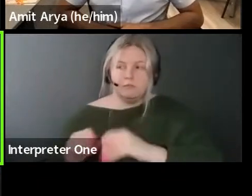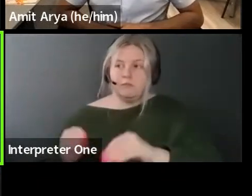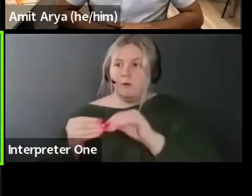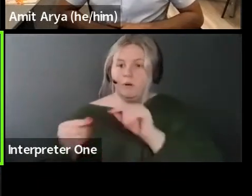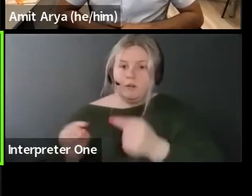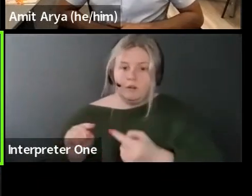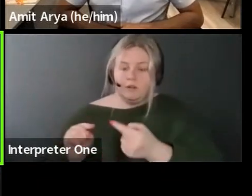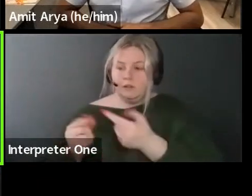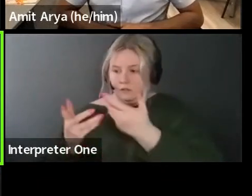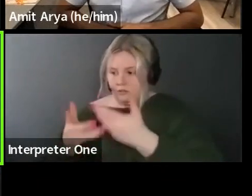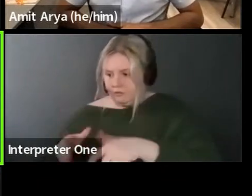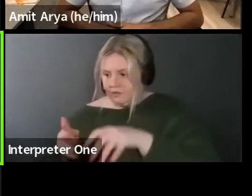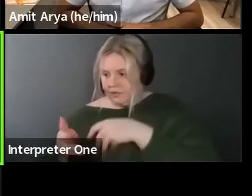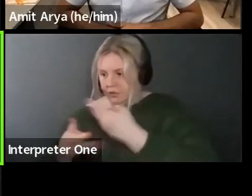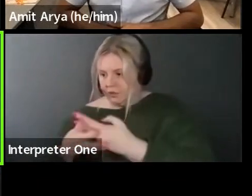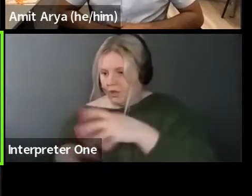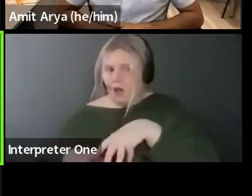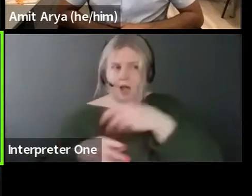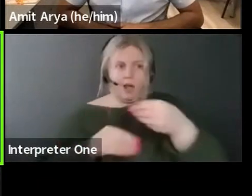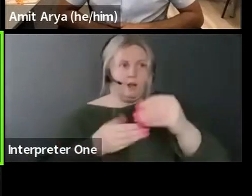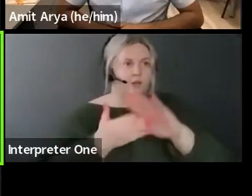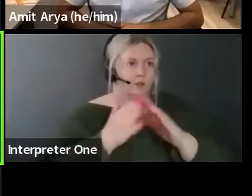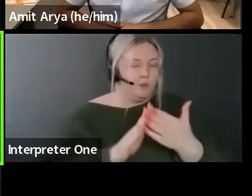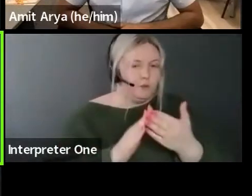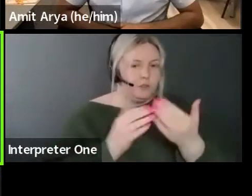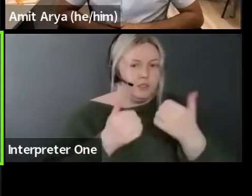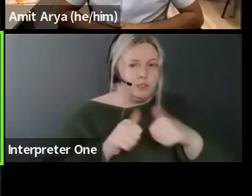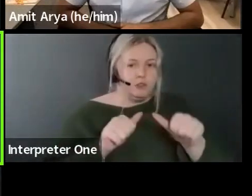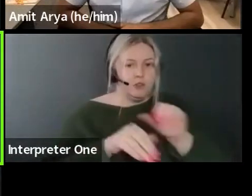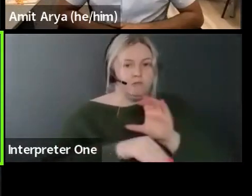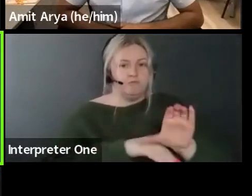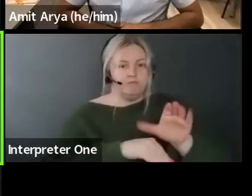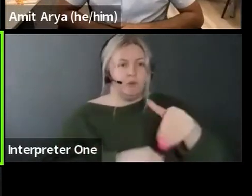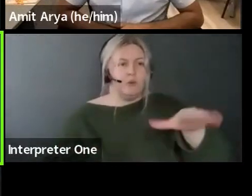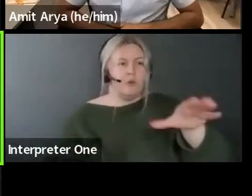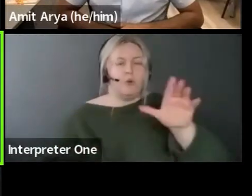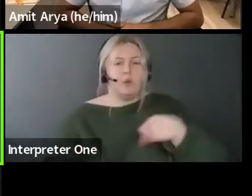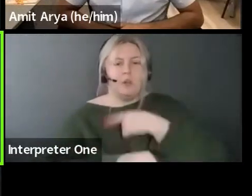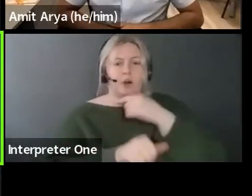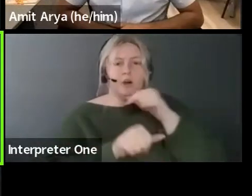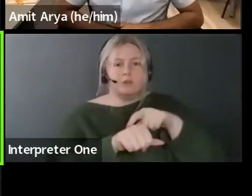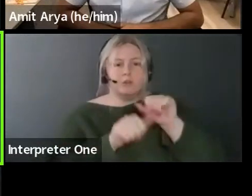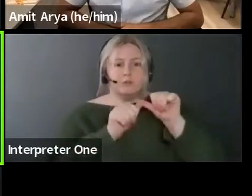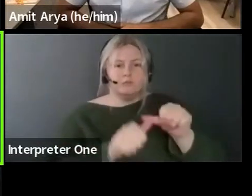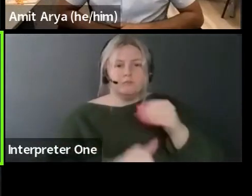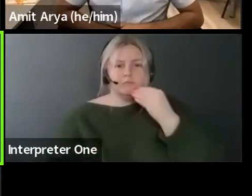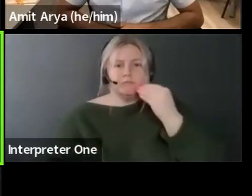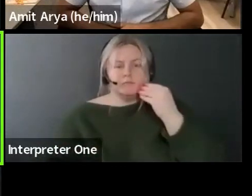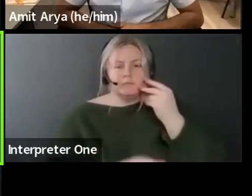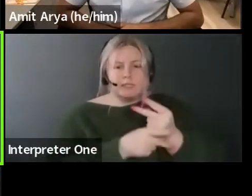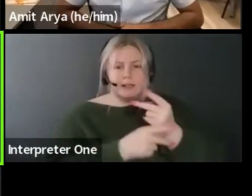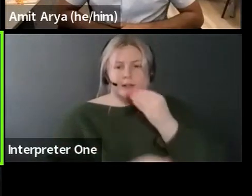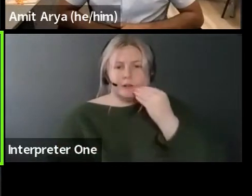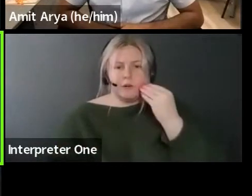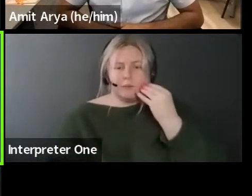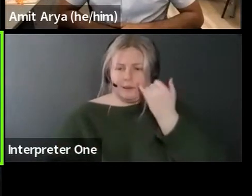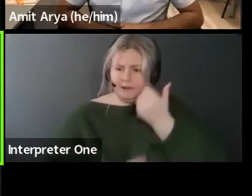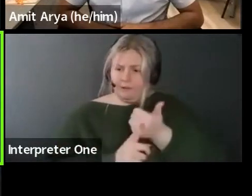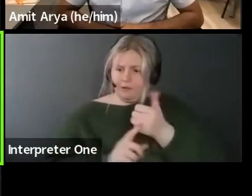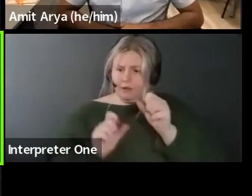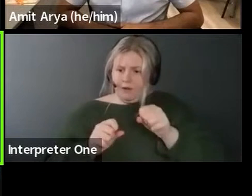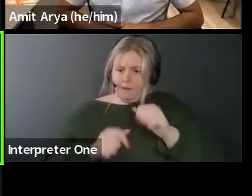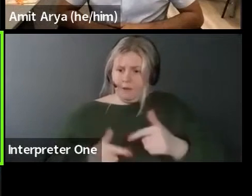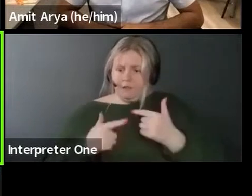the community, and sometimes they try to force you in long-term care homes. Even if you can live by